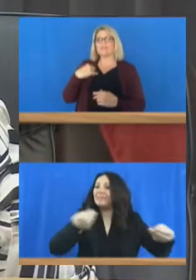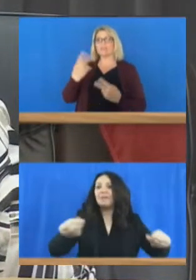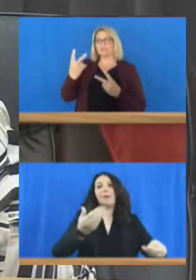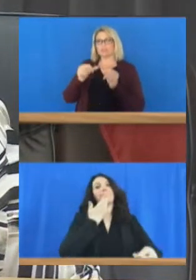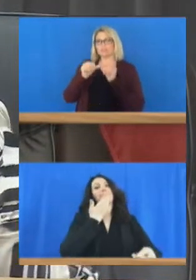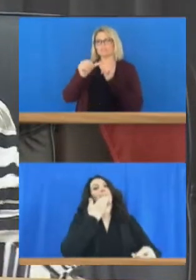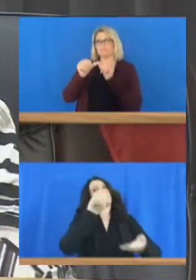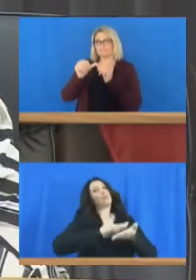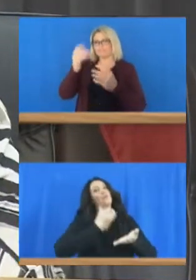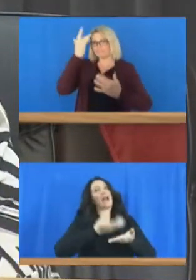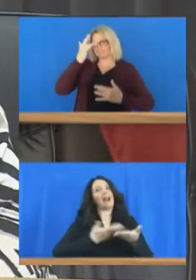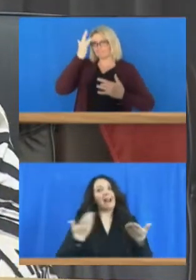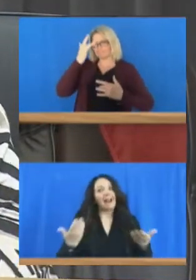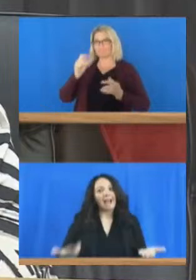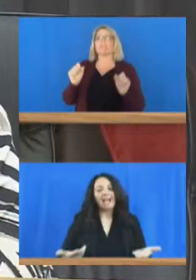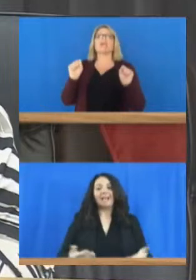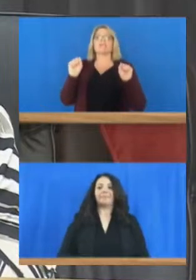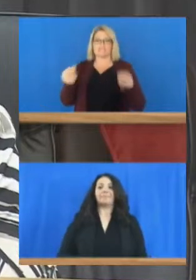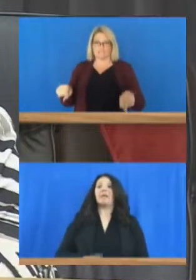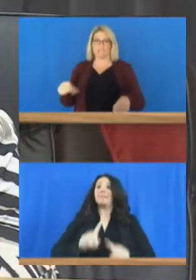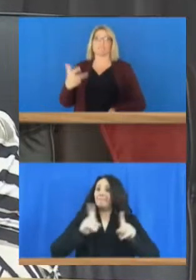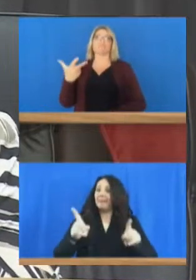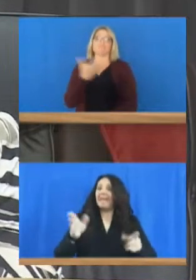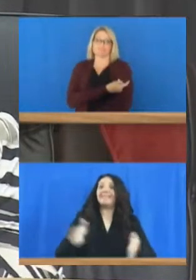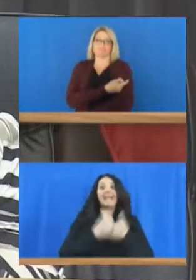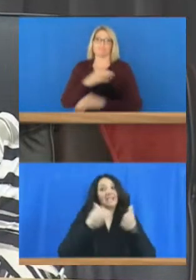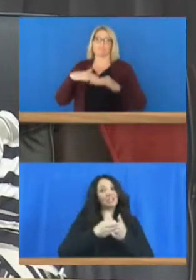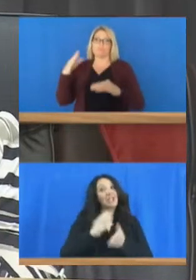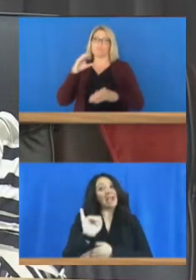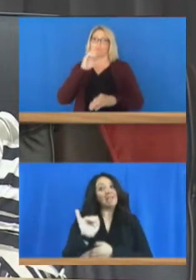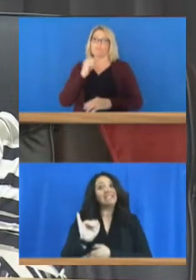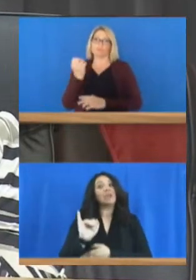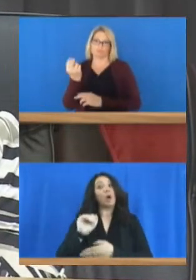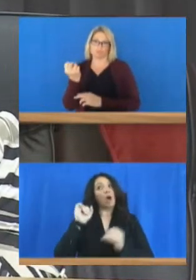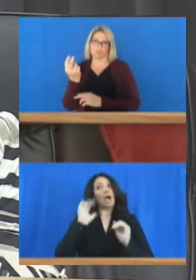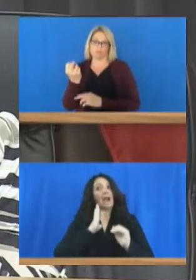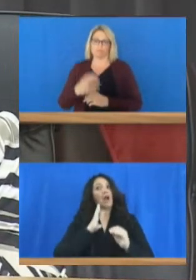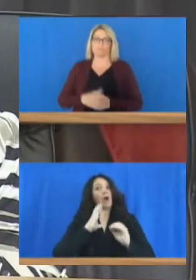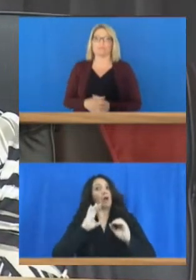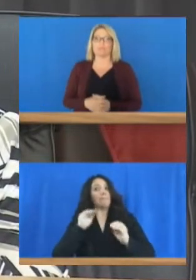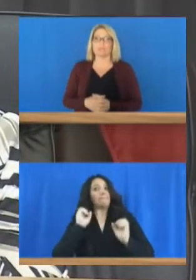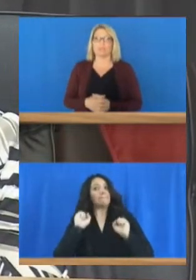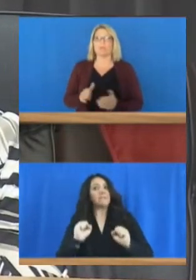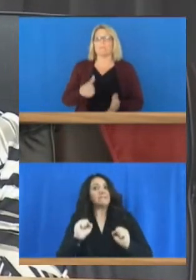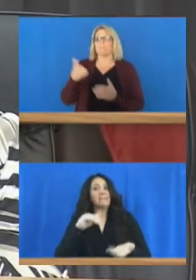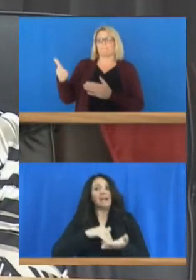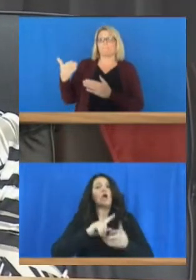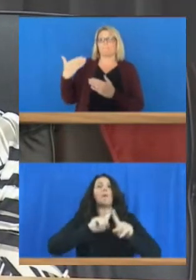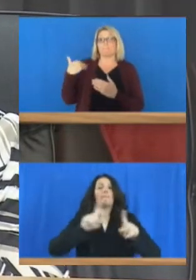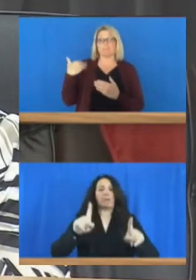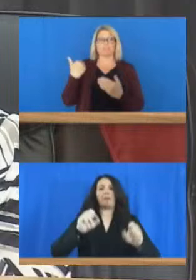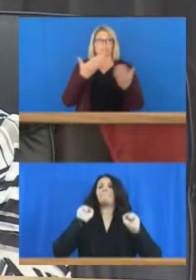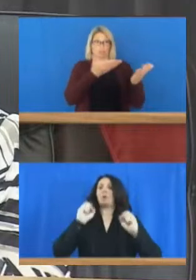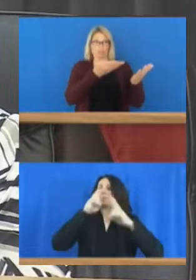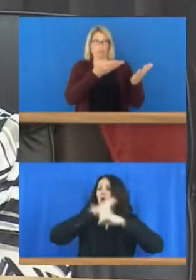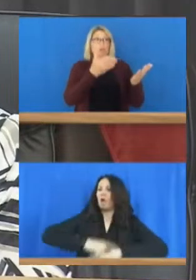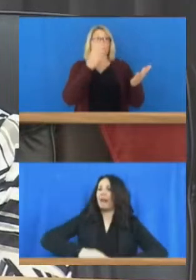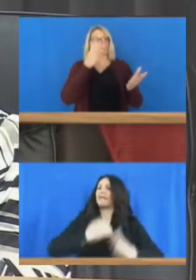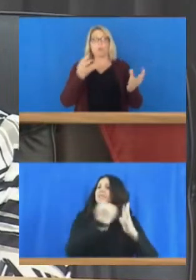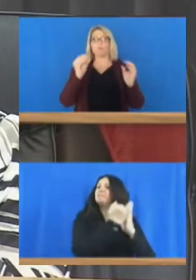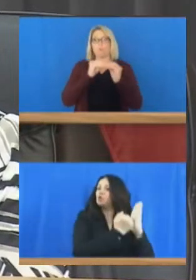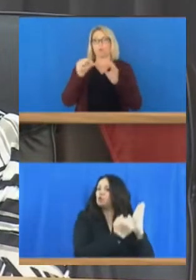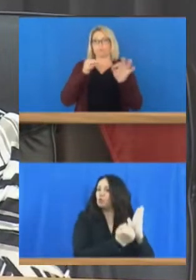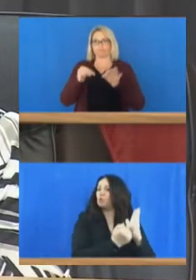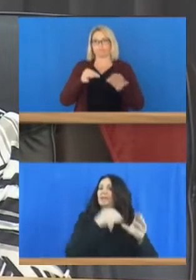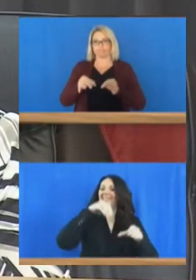vaccine. You may book an appointment at your local pharmacy or through a vaccination clinic provided by Horizon and Vitalité Health